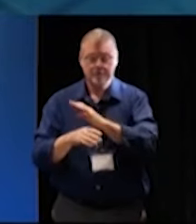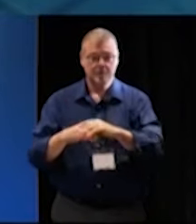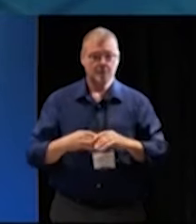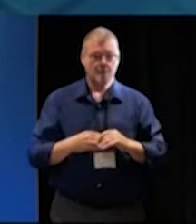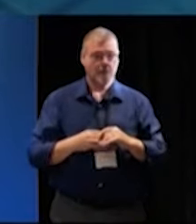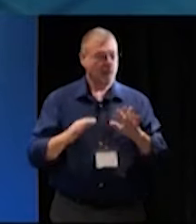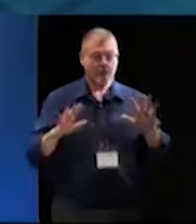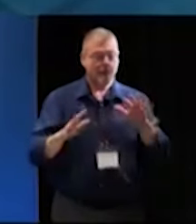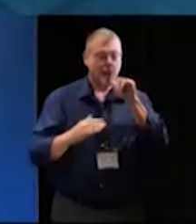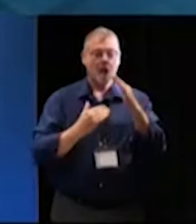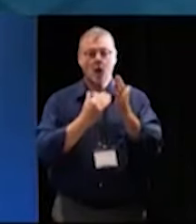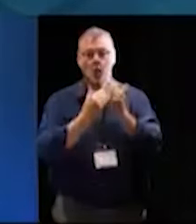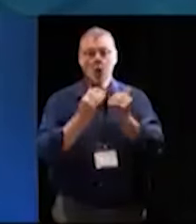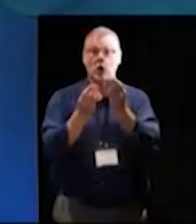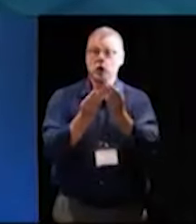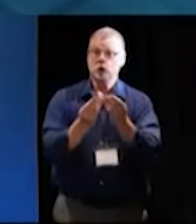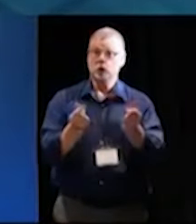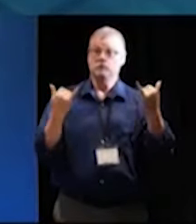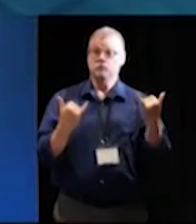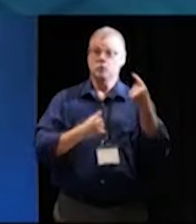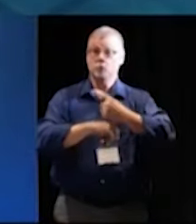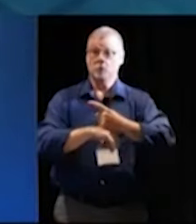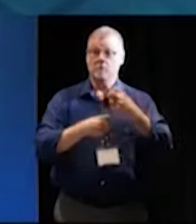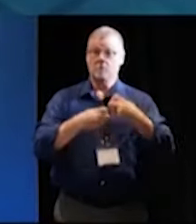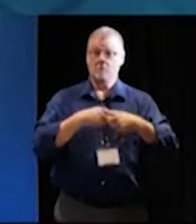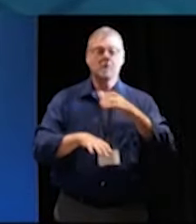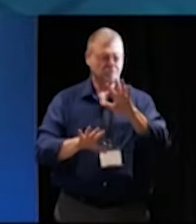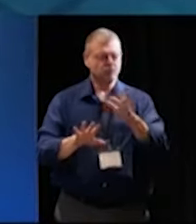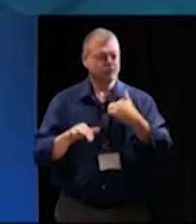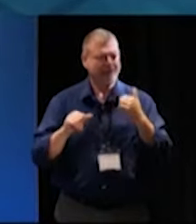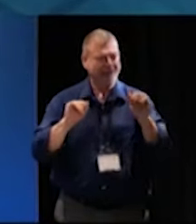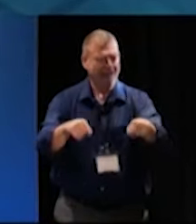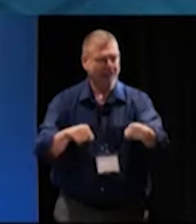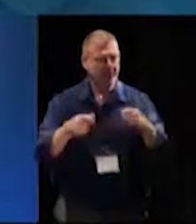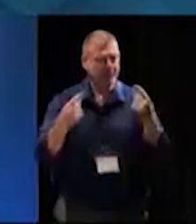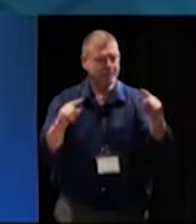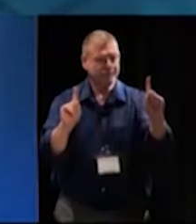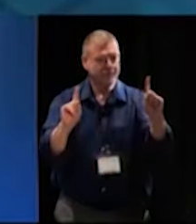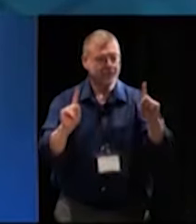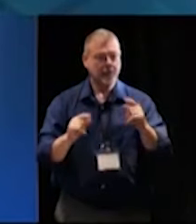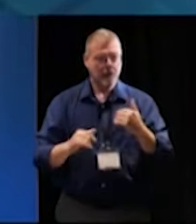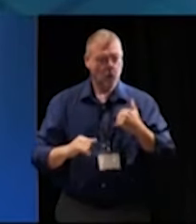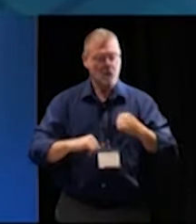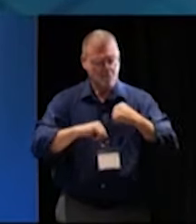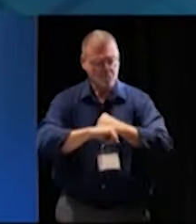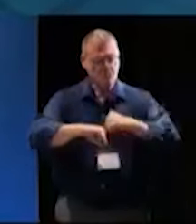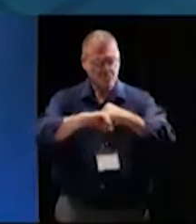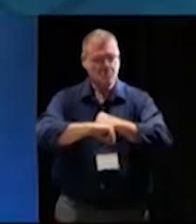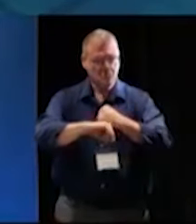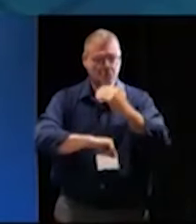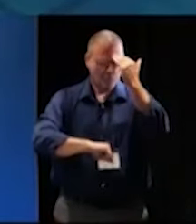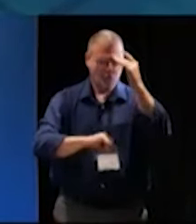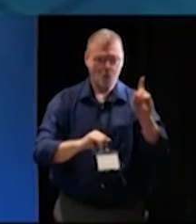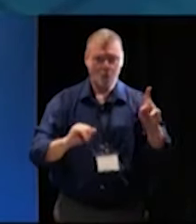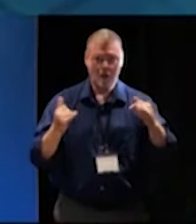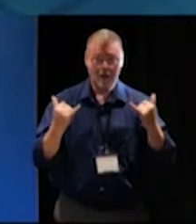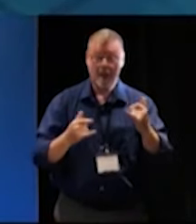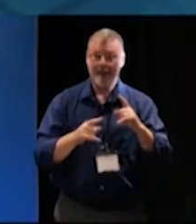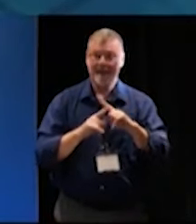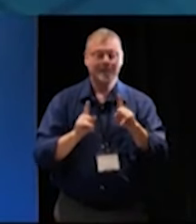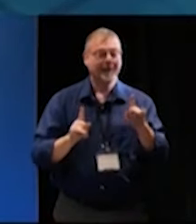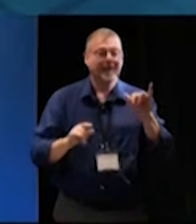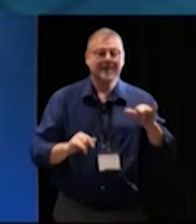just called to solve today's problems. We can do that. We have a little line of sight in them. We know where we are today. That doesn't